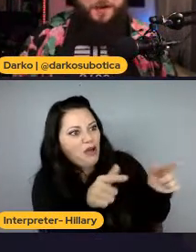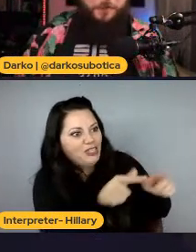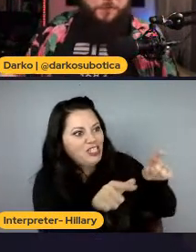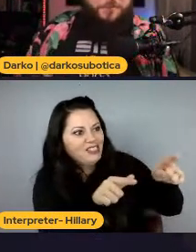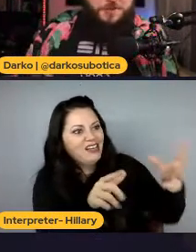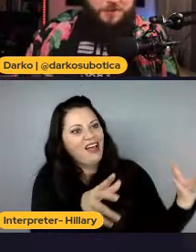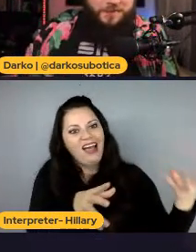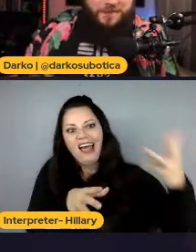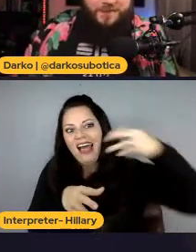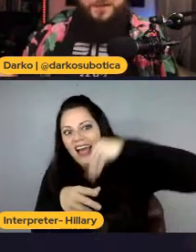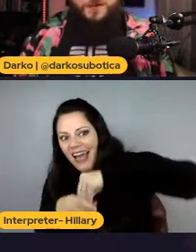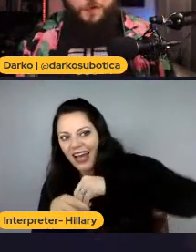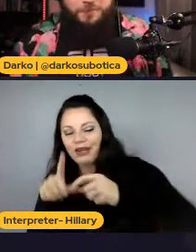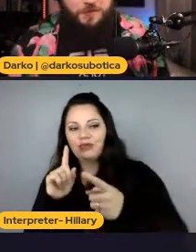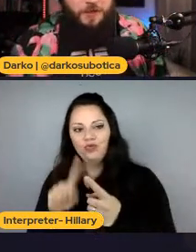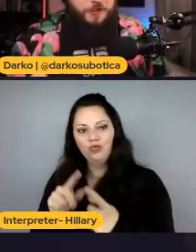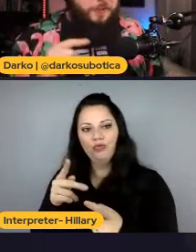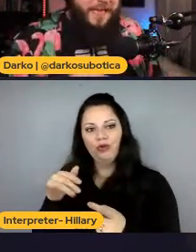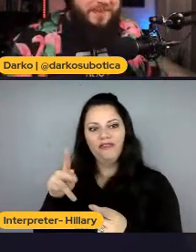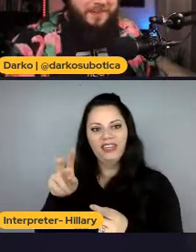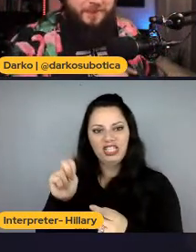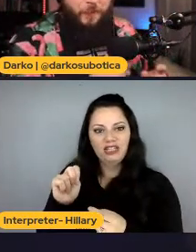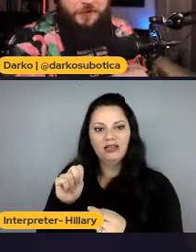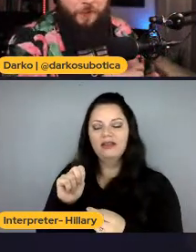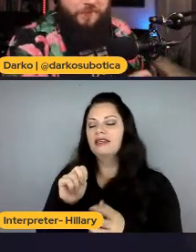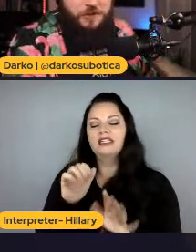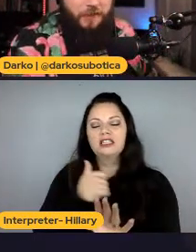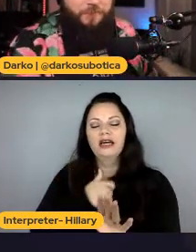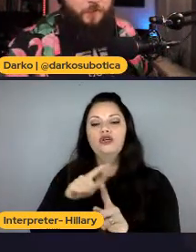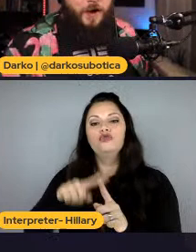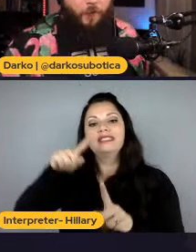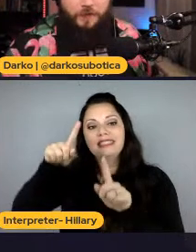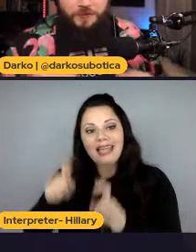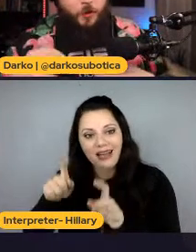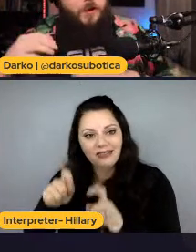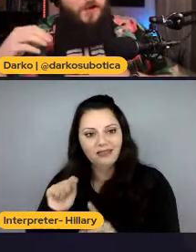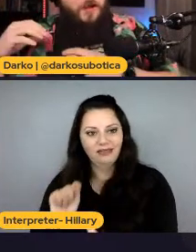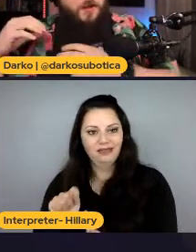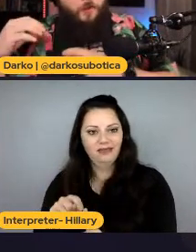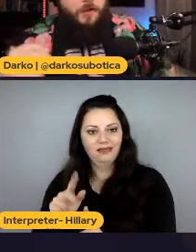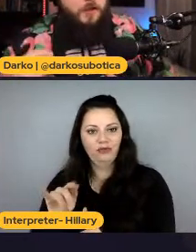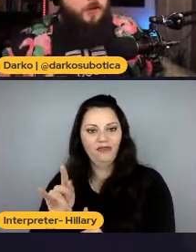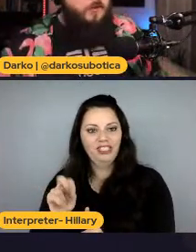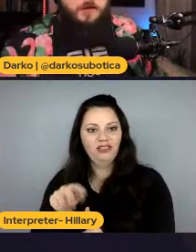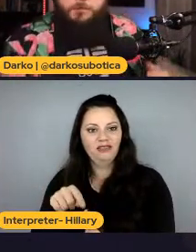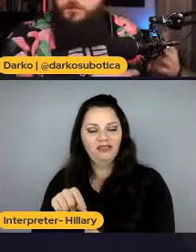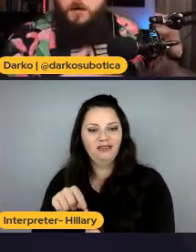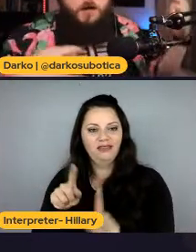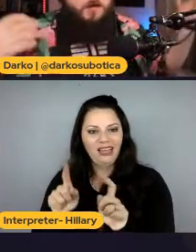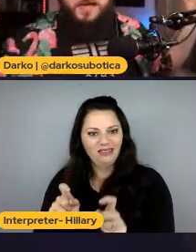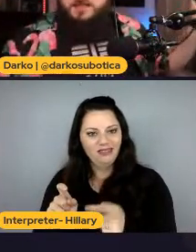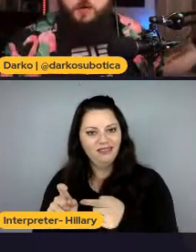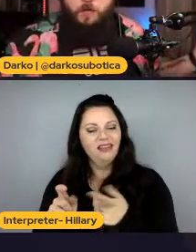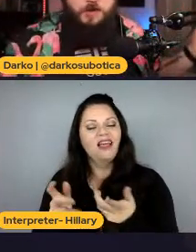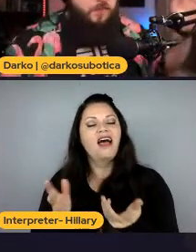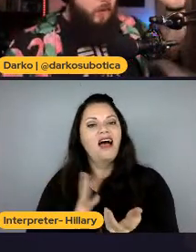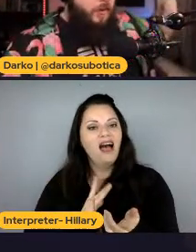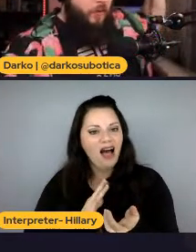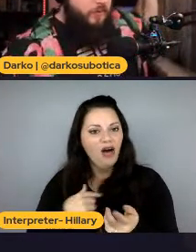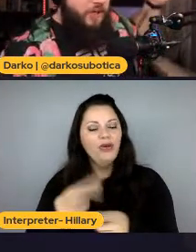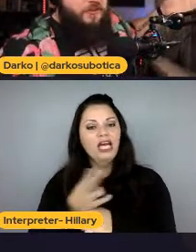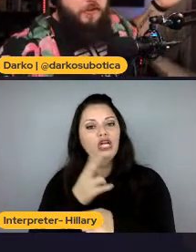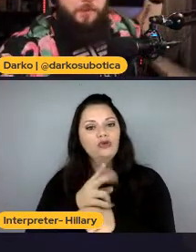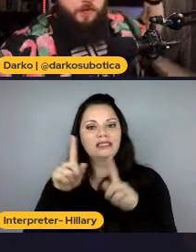to provision your infrastructure, actually to test what you're provisioning. Wow. So we can use test frameworks